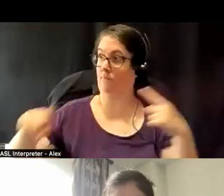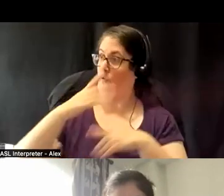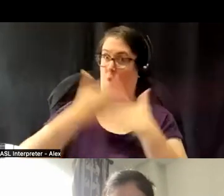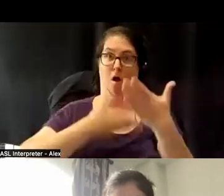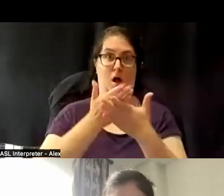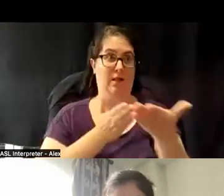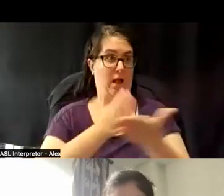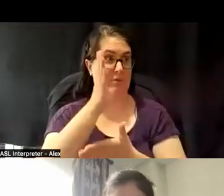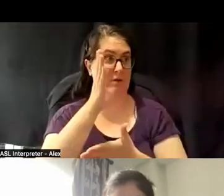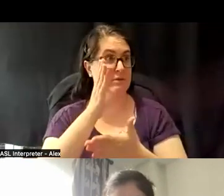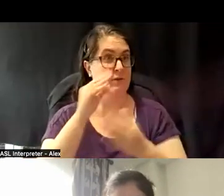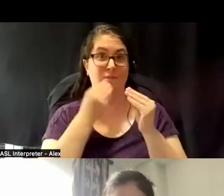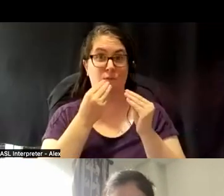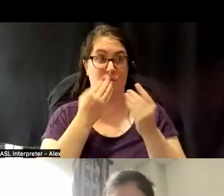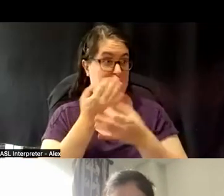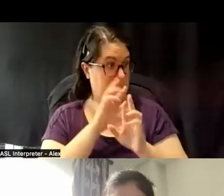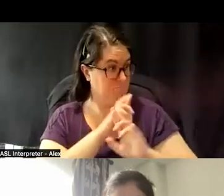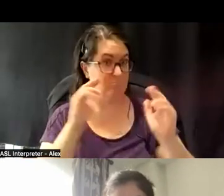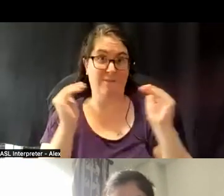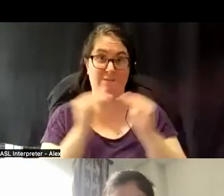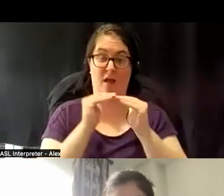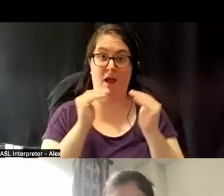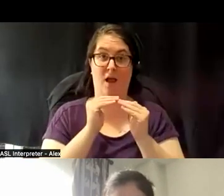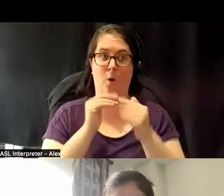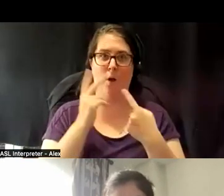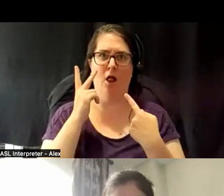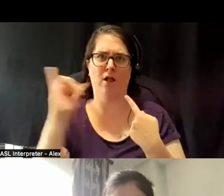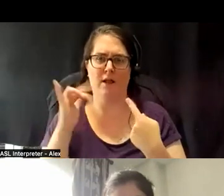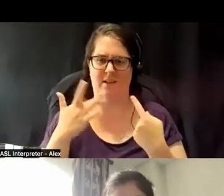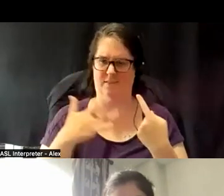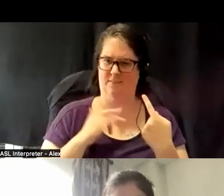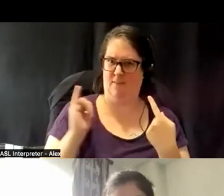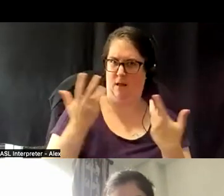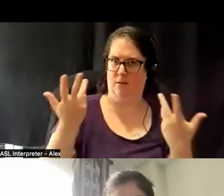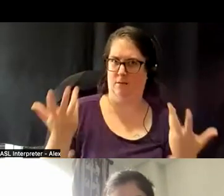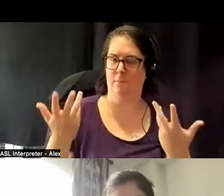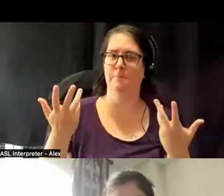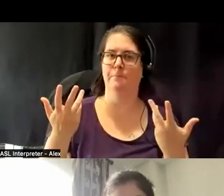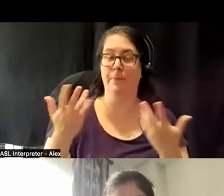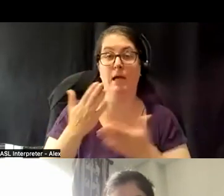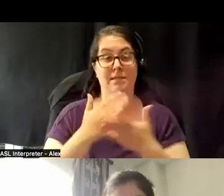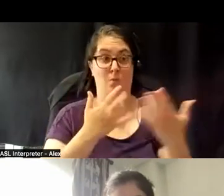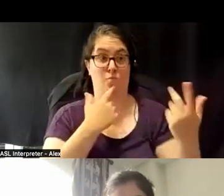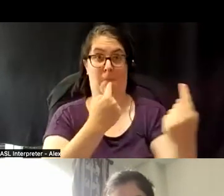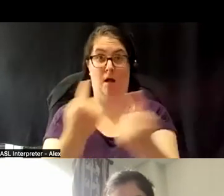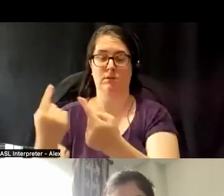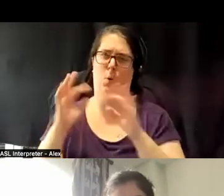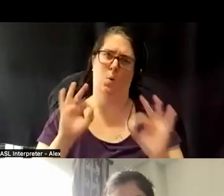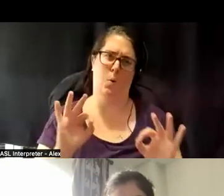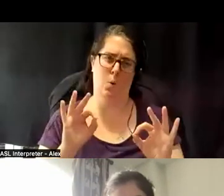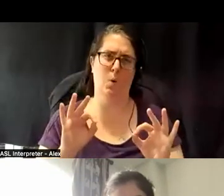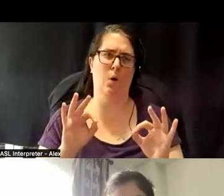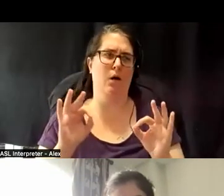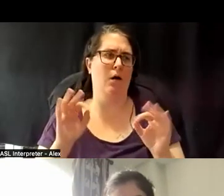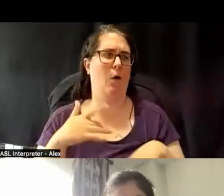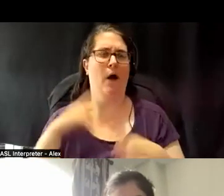want. What does it look like and what does it feel like? And some of the responses that we got back from folks were really great. People were saying things